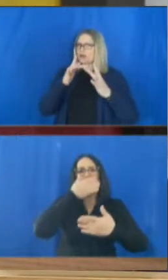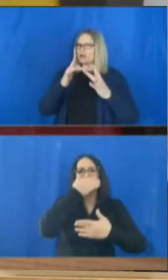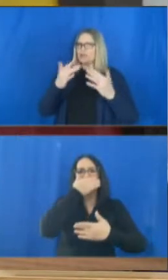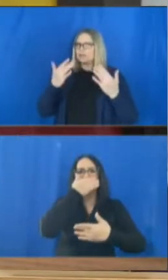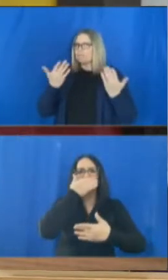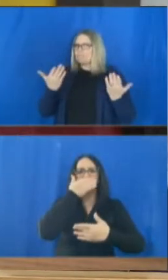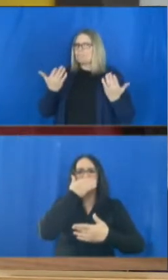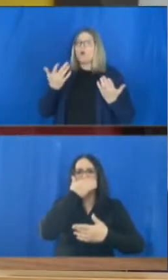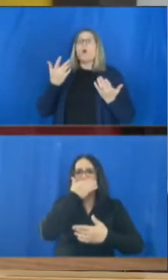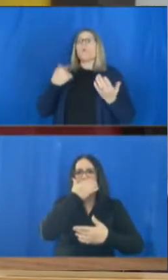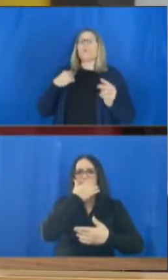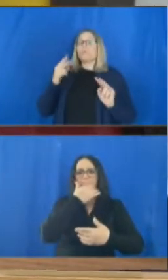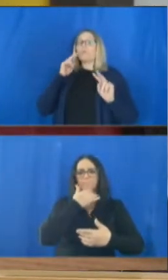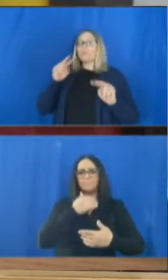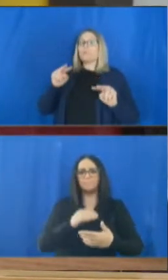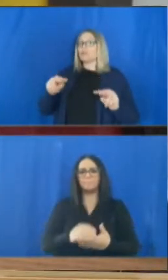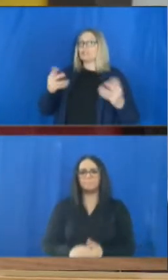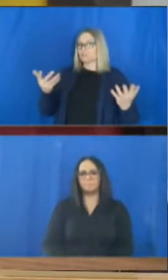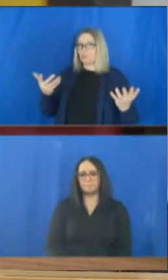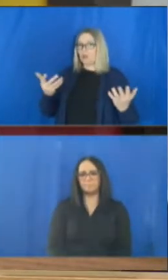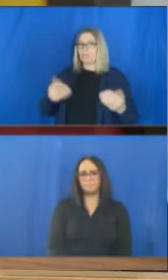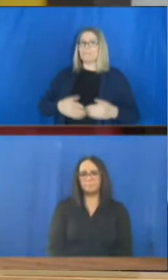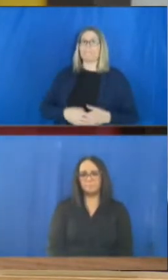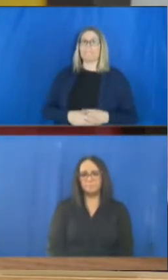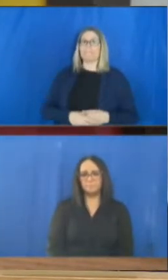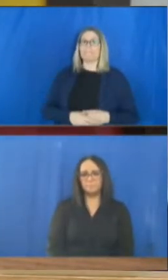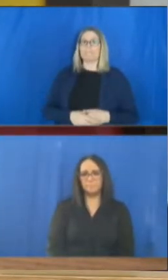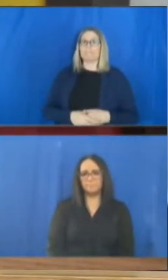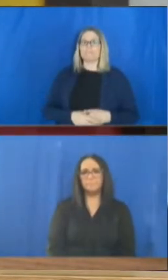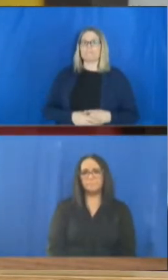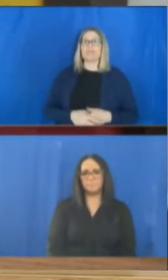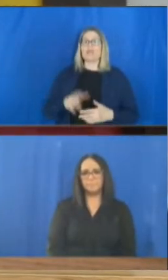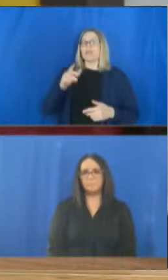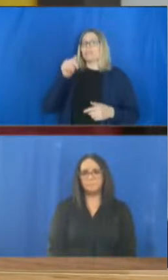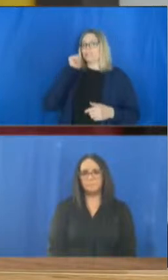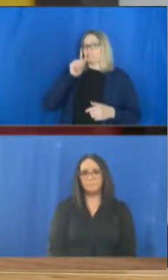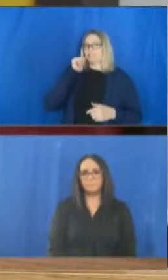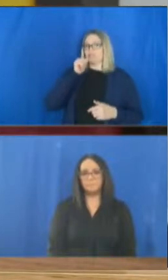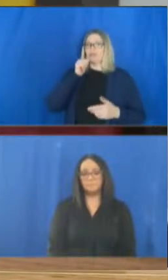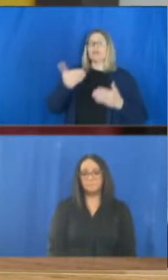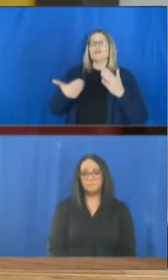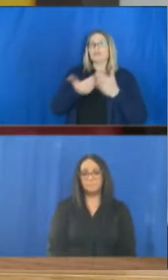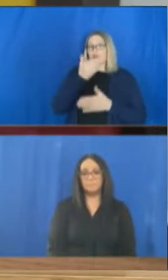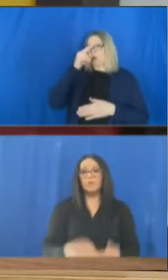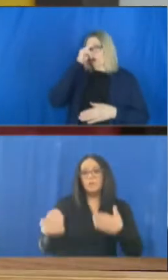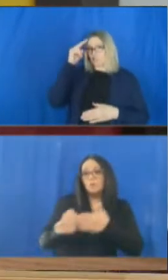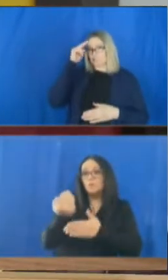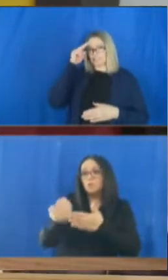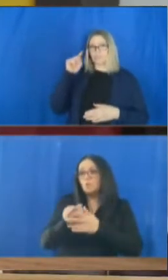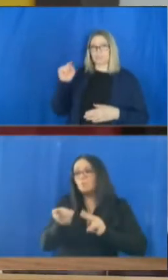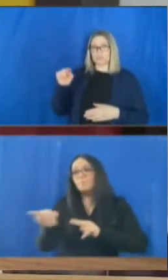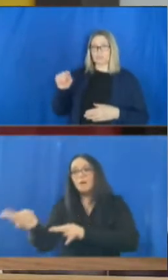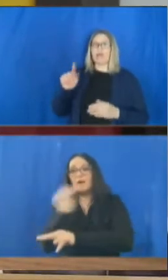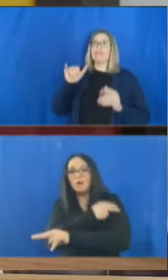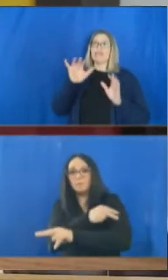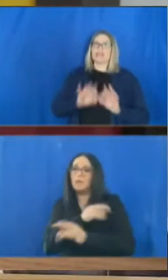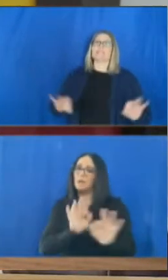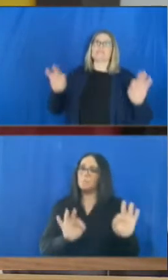the most up-to-date accurate data on case numbers because of the switch to the POCT and